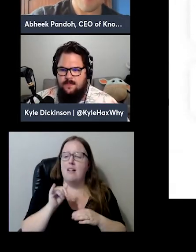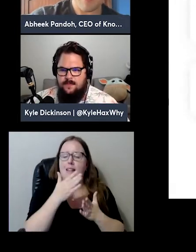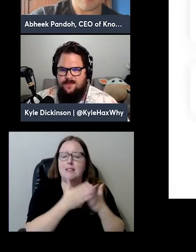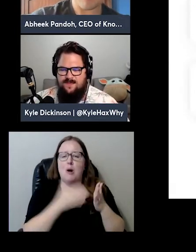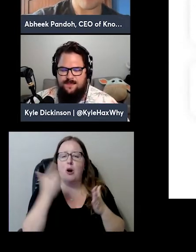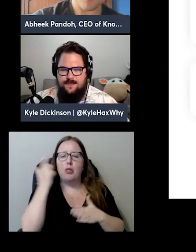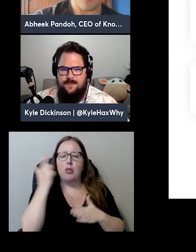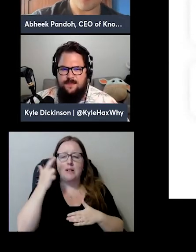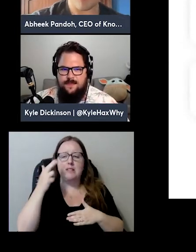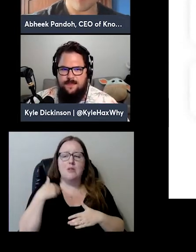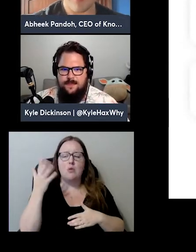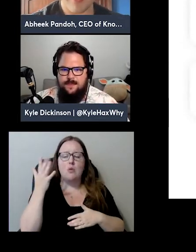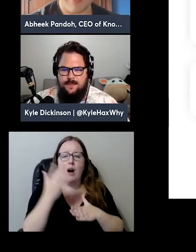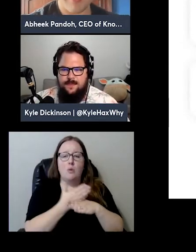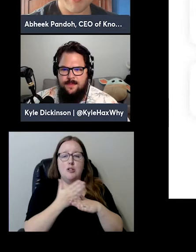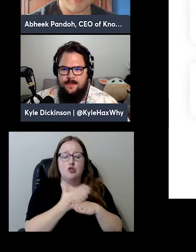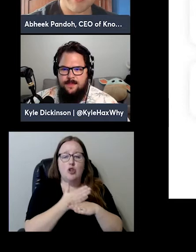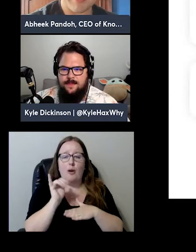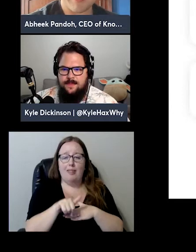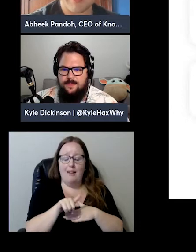why we're sharing this at Remars, right?